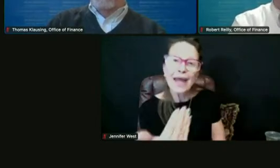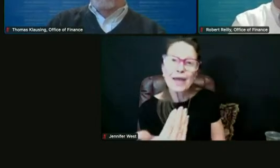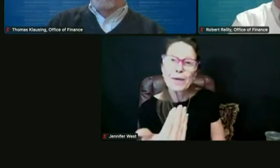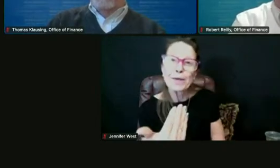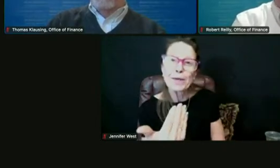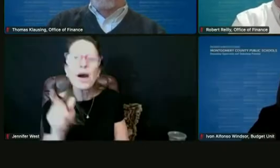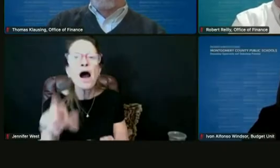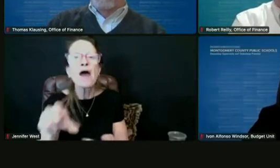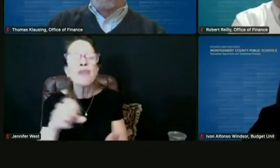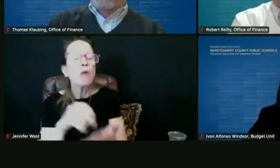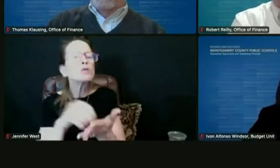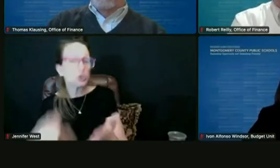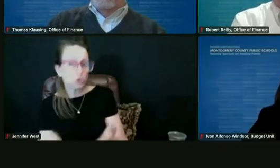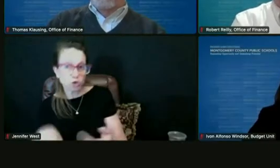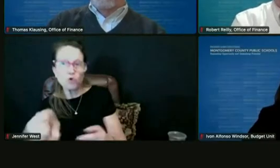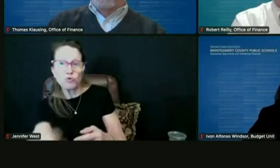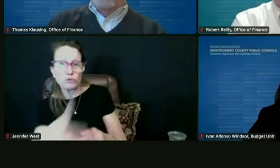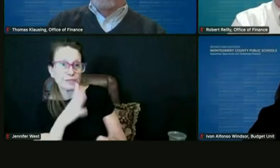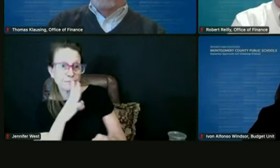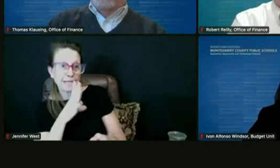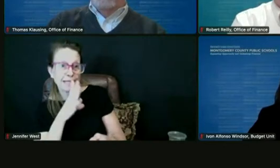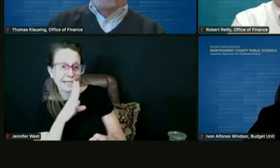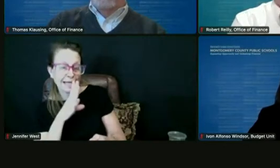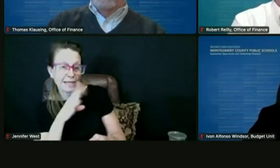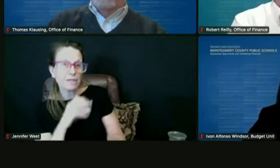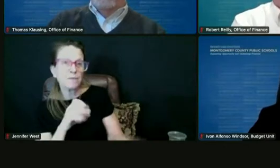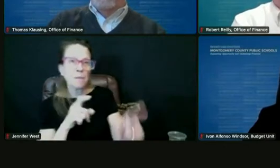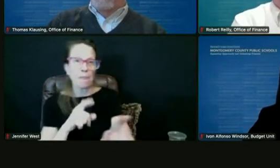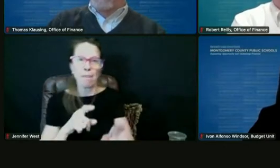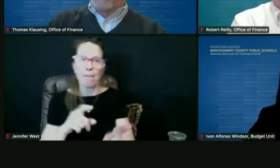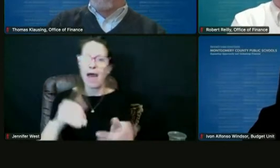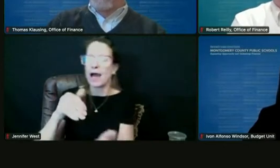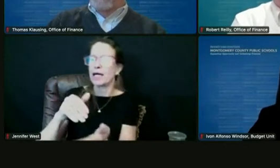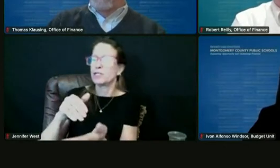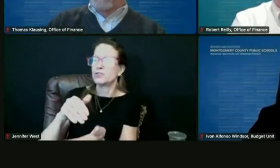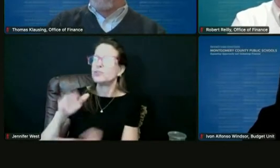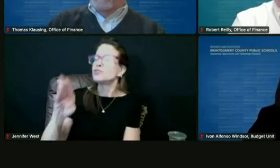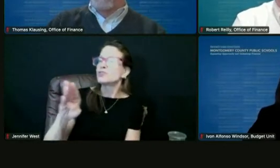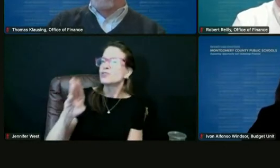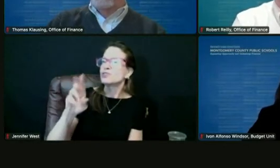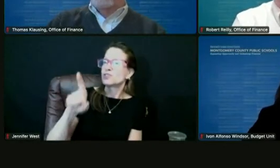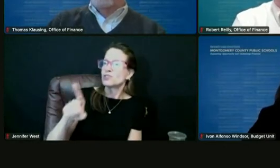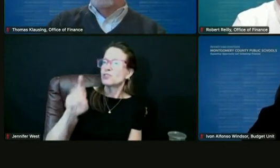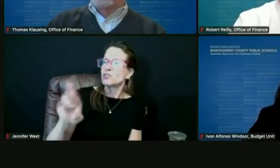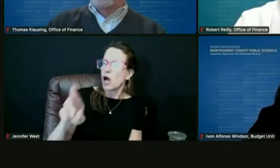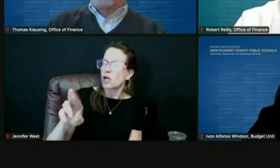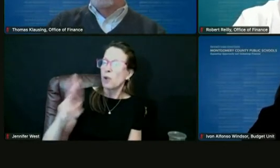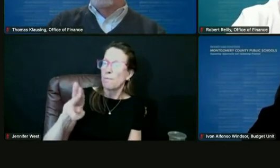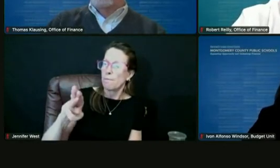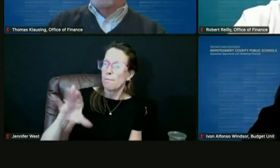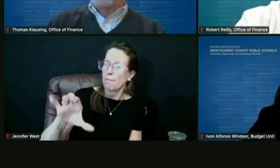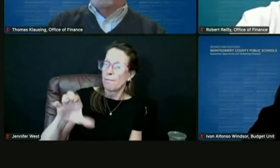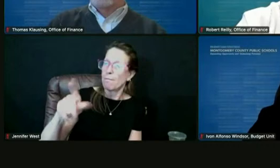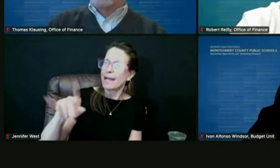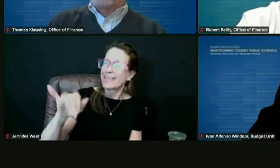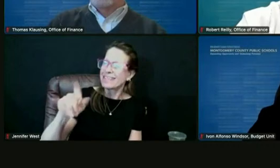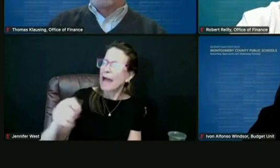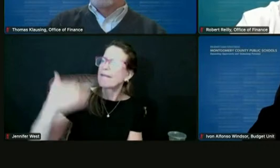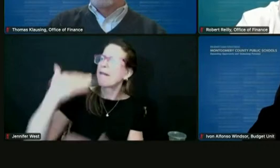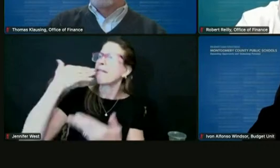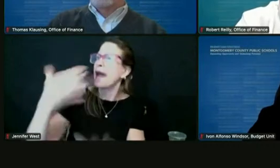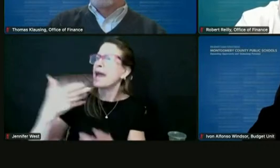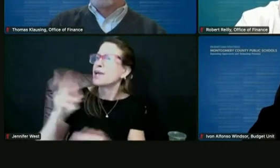Dr. McKnight, do you want to take that one? First of all, yes. Irene, thank you for getting on and participating in this